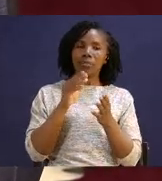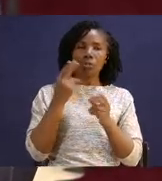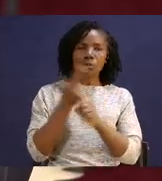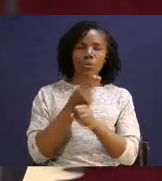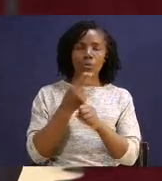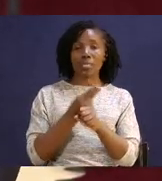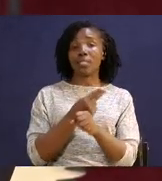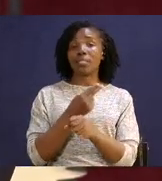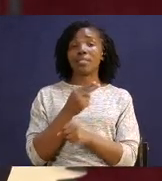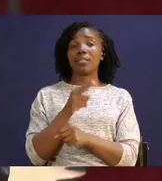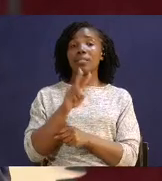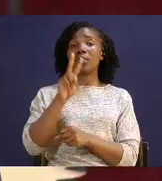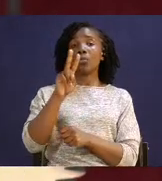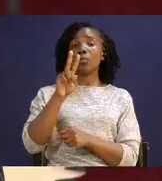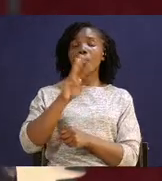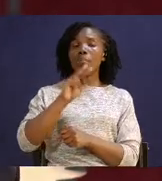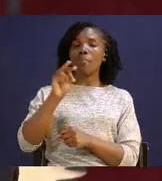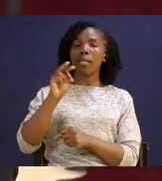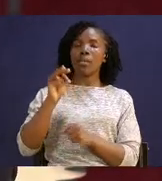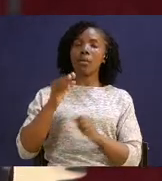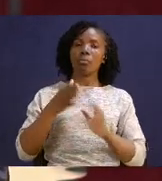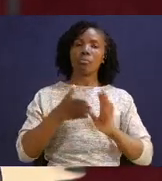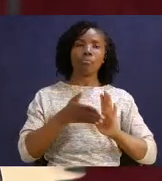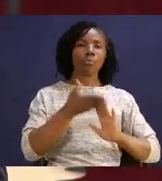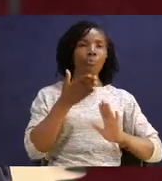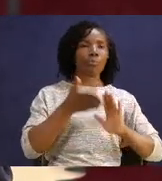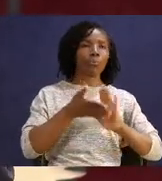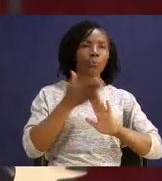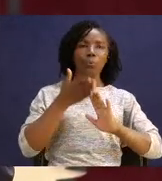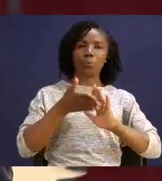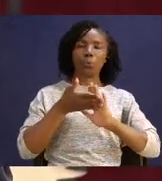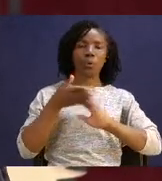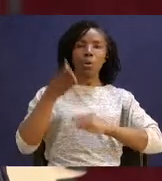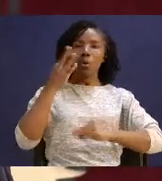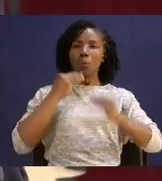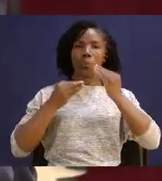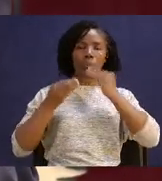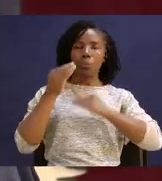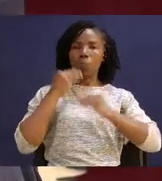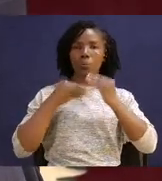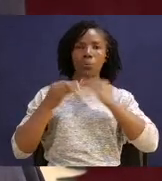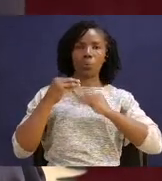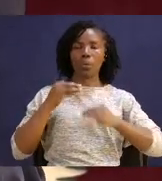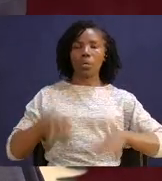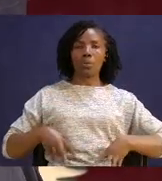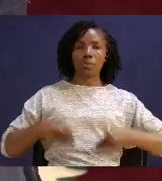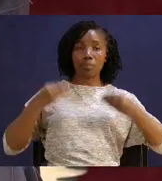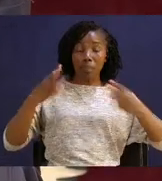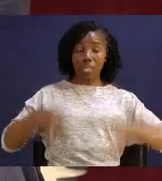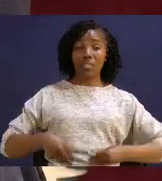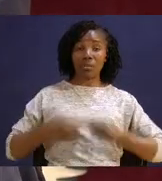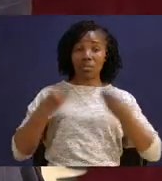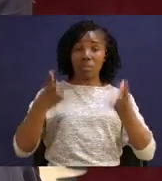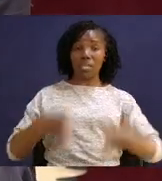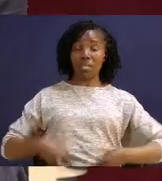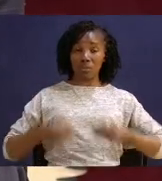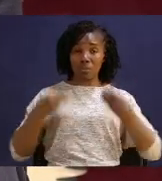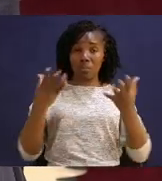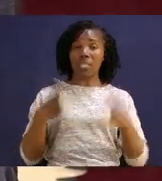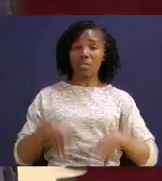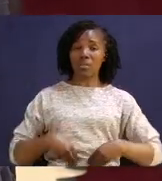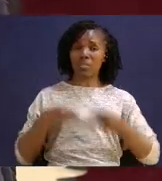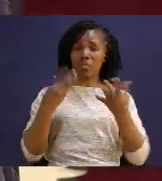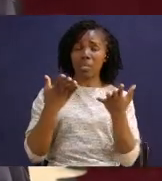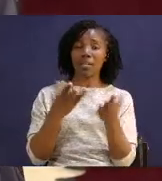that thing will disappear like this. It will just go because his mind is saying, you don't deserve this. You don't deserve this. Get rid of